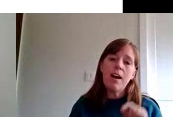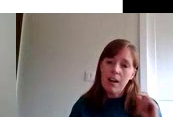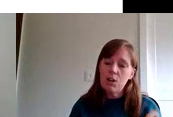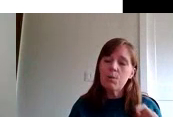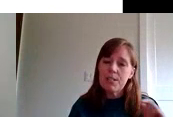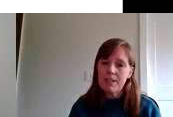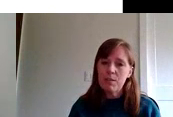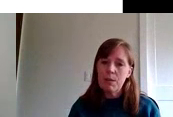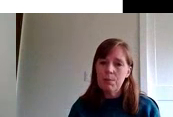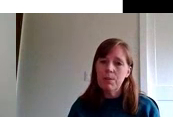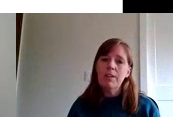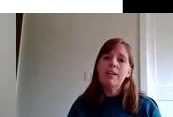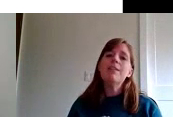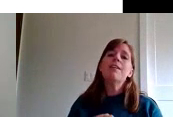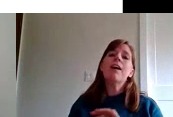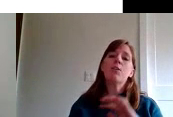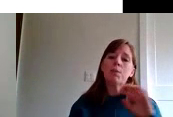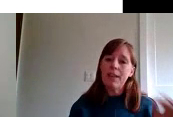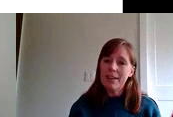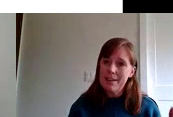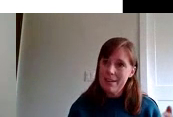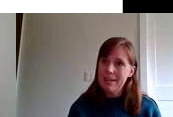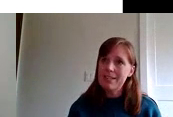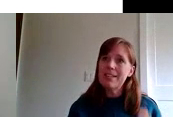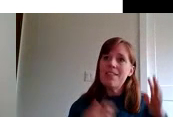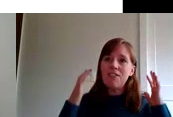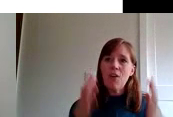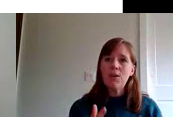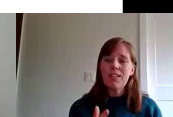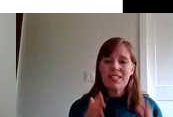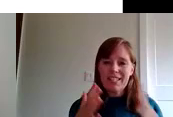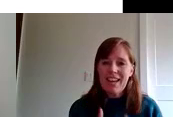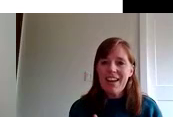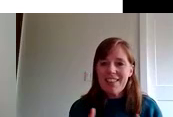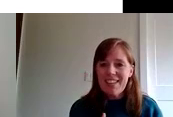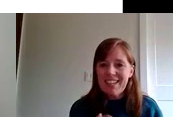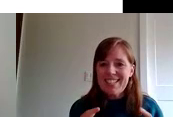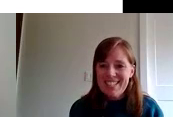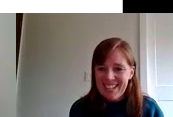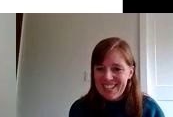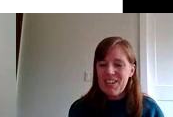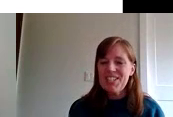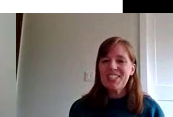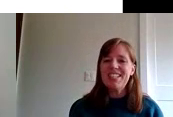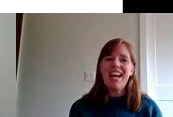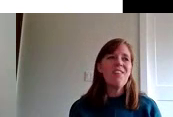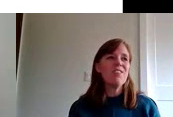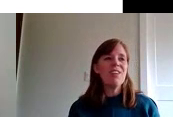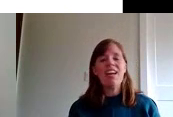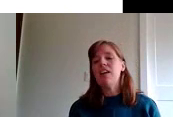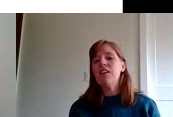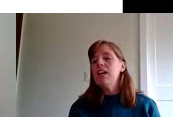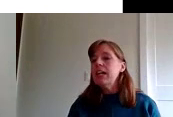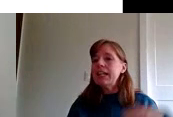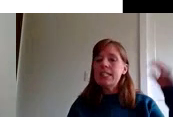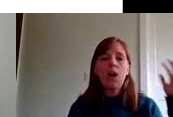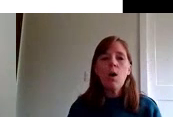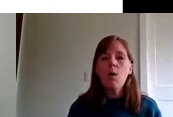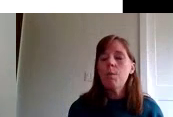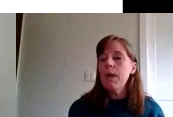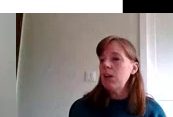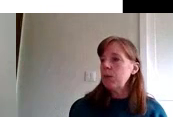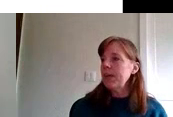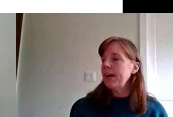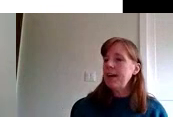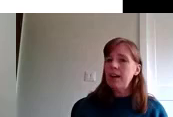that is one 100% of the people on the planet need, is that focus to get things done, especially now when we have kids